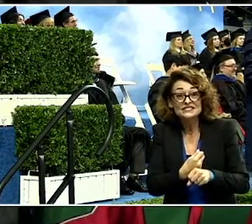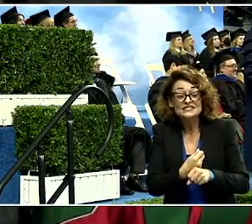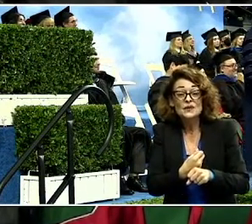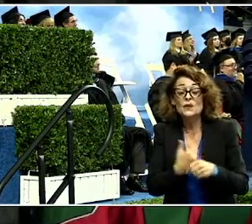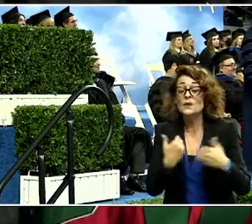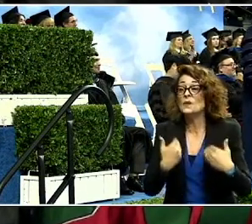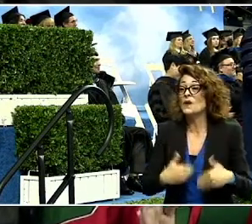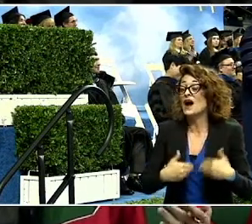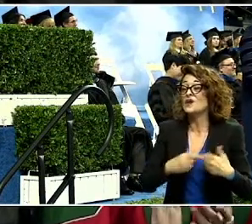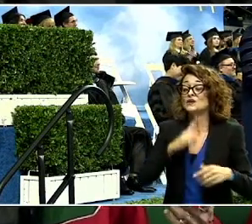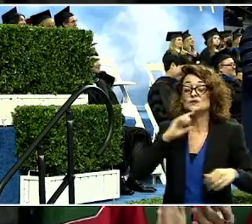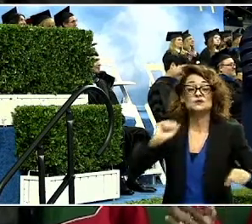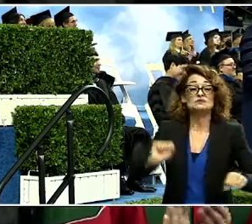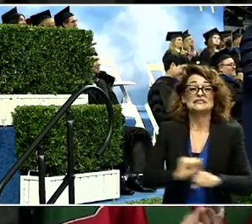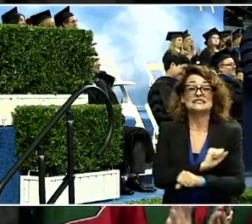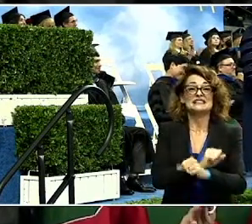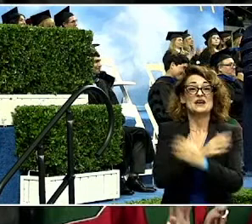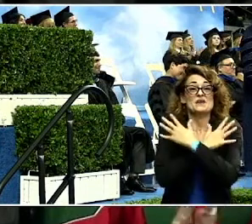family.